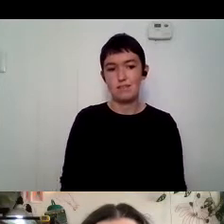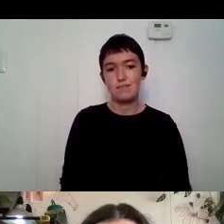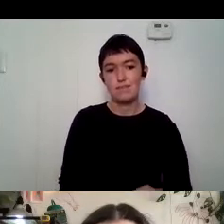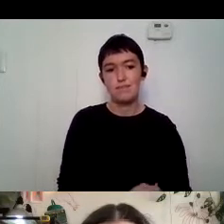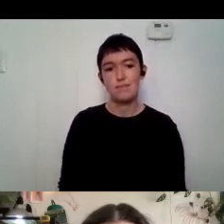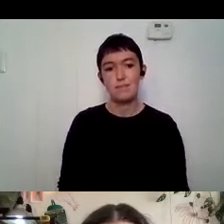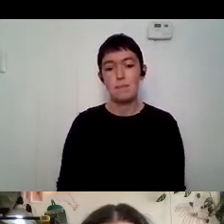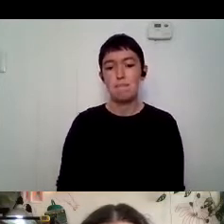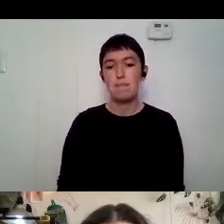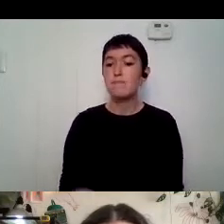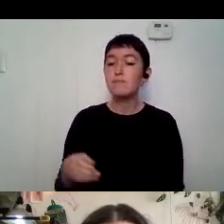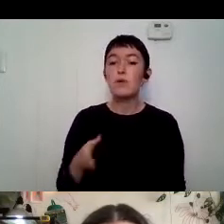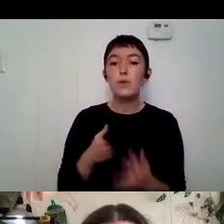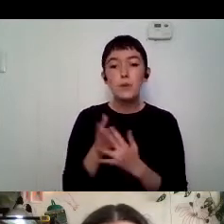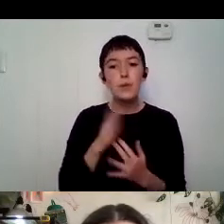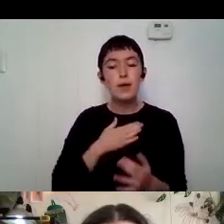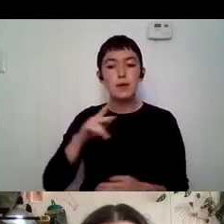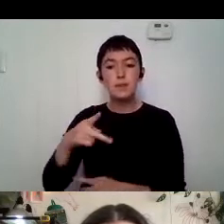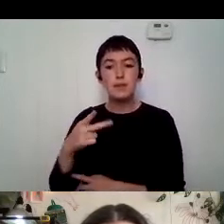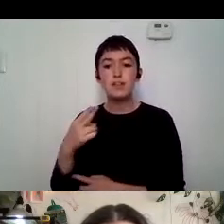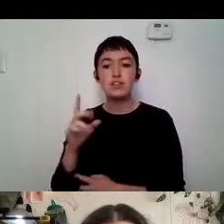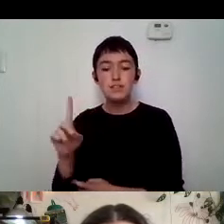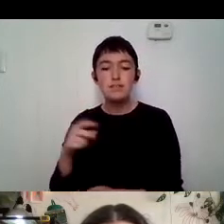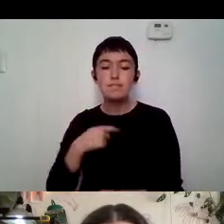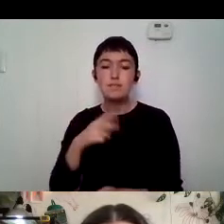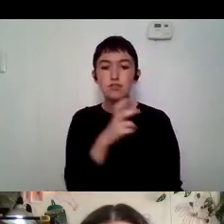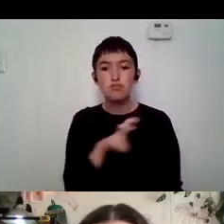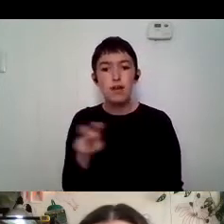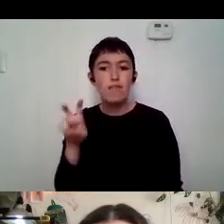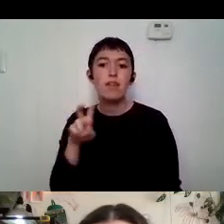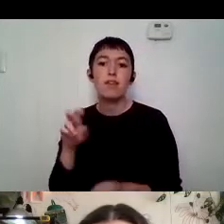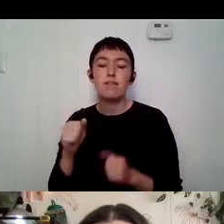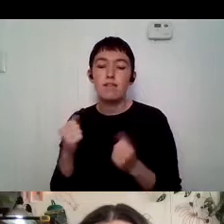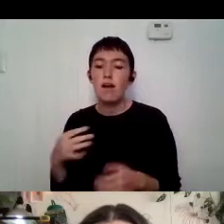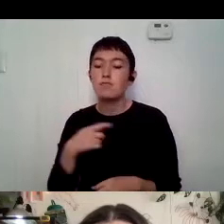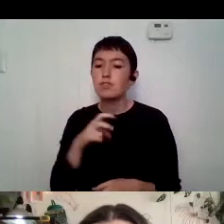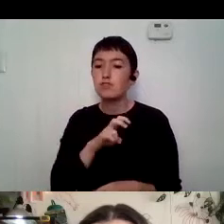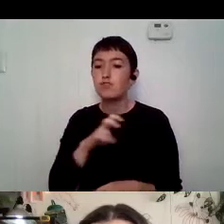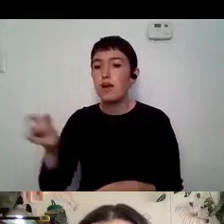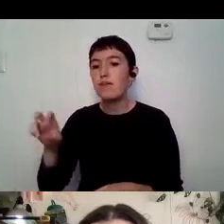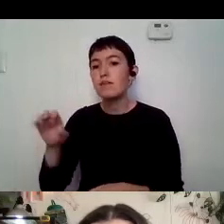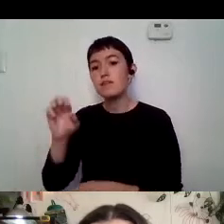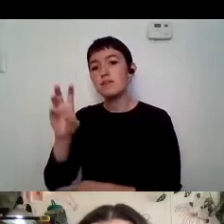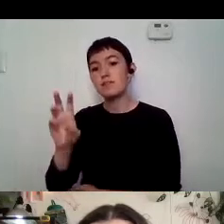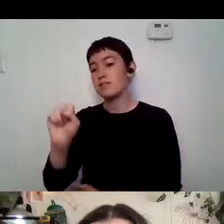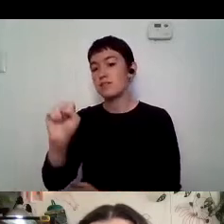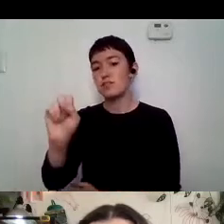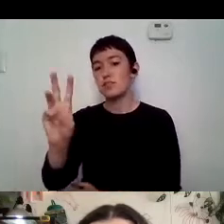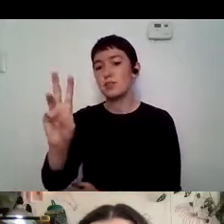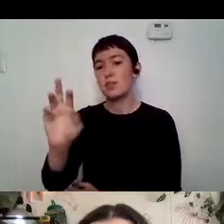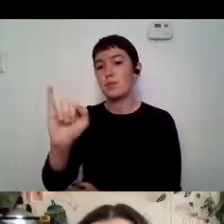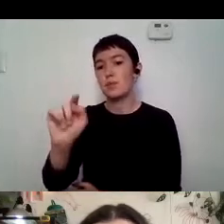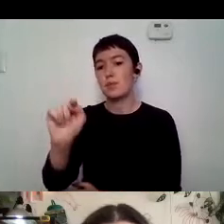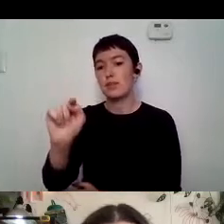my PhD, I was doing a lot of traveling. So I also traveled abroad to Switzerland quite a bit, where my boss